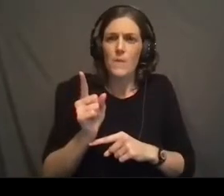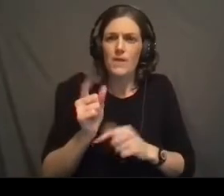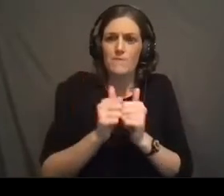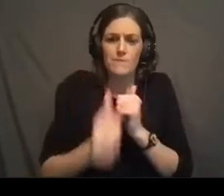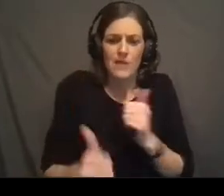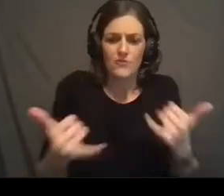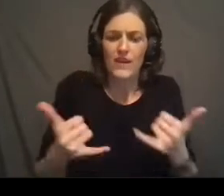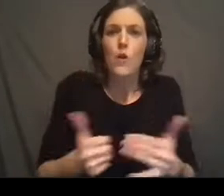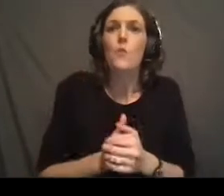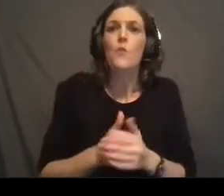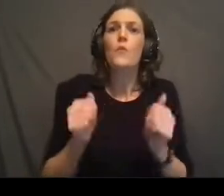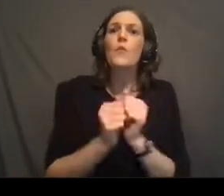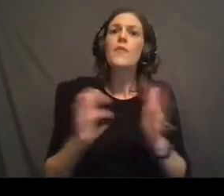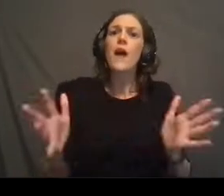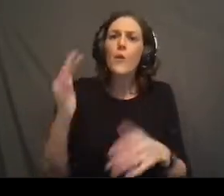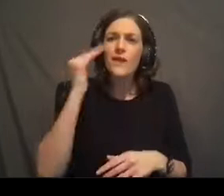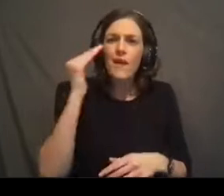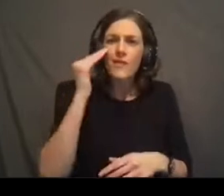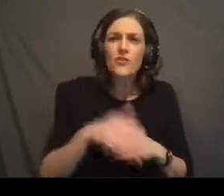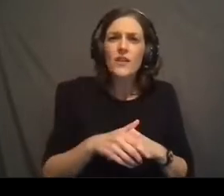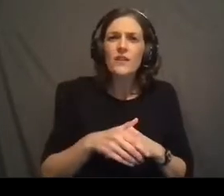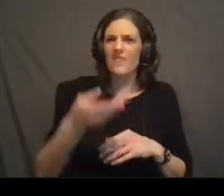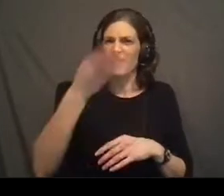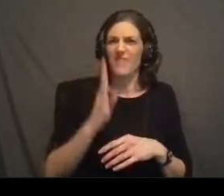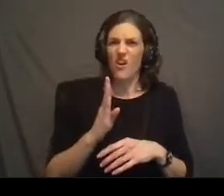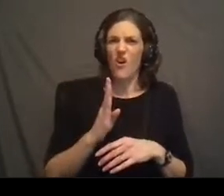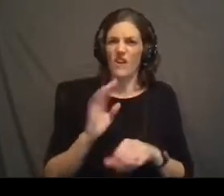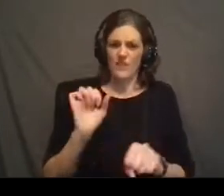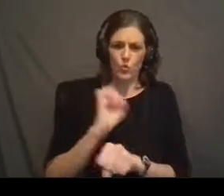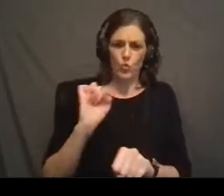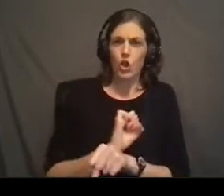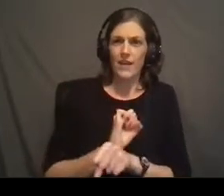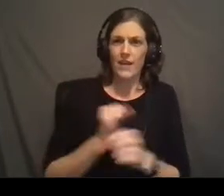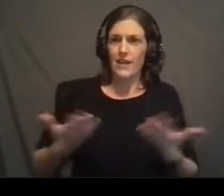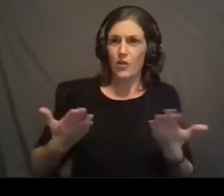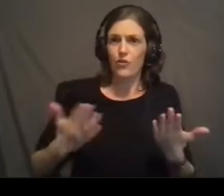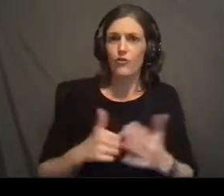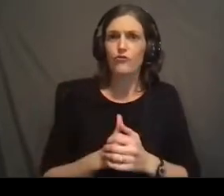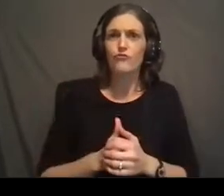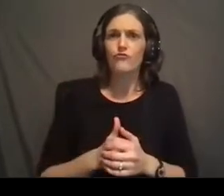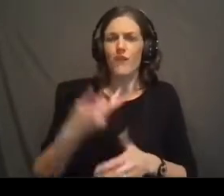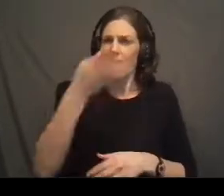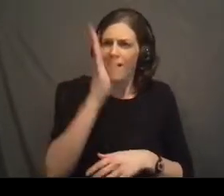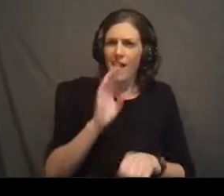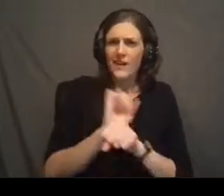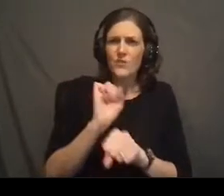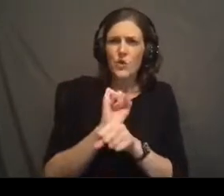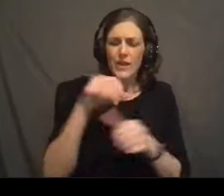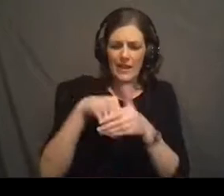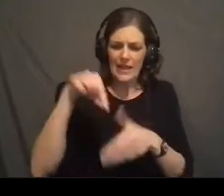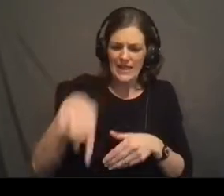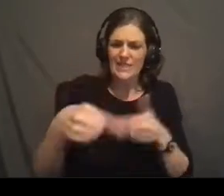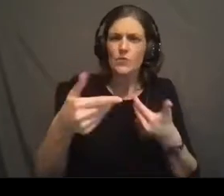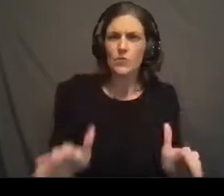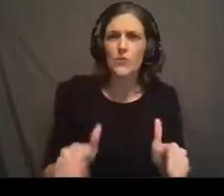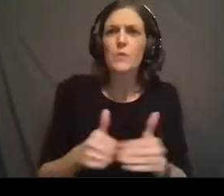now without acknowledging God is at work here. God is at work in this